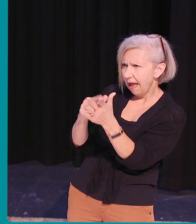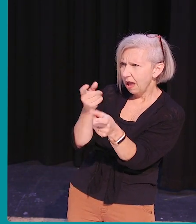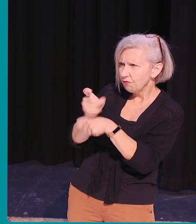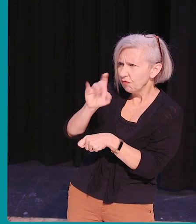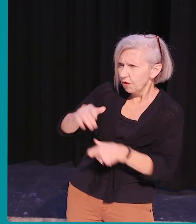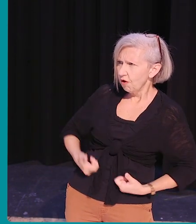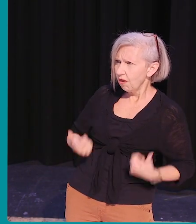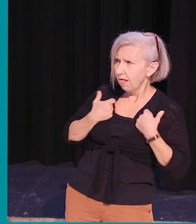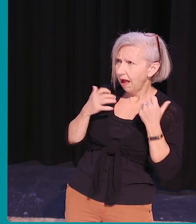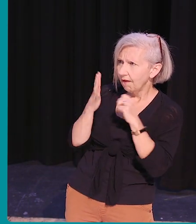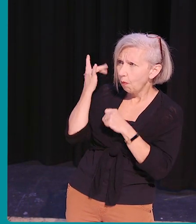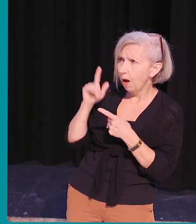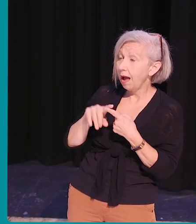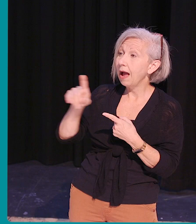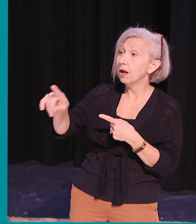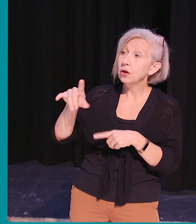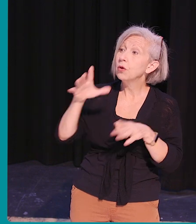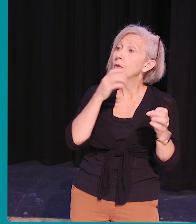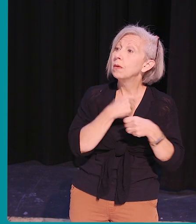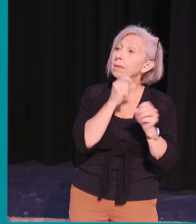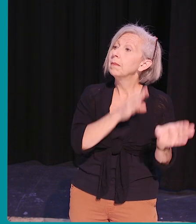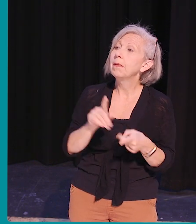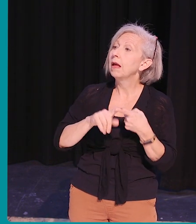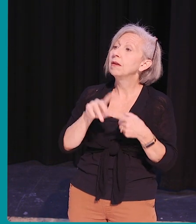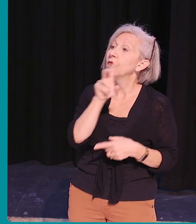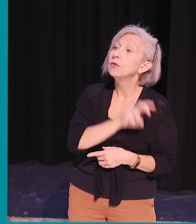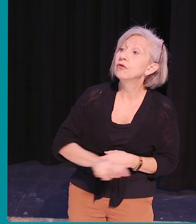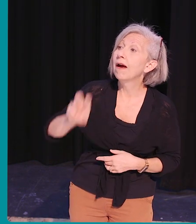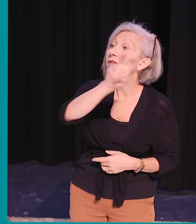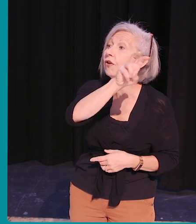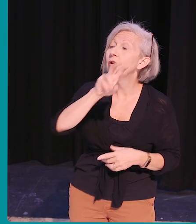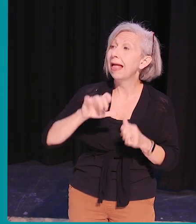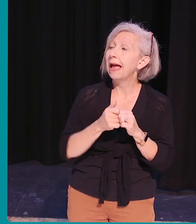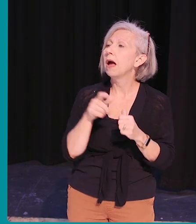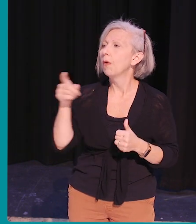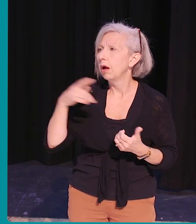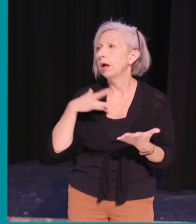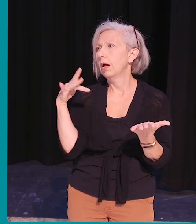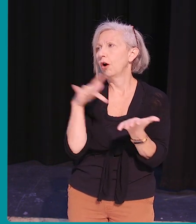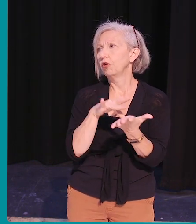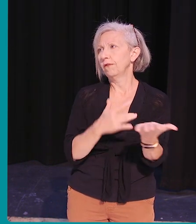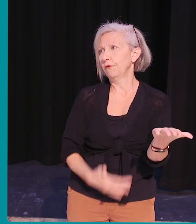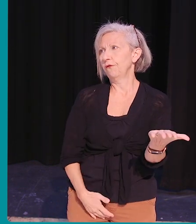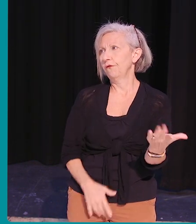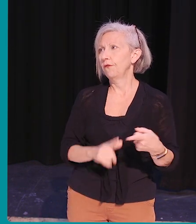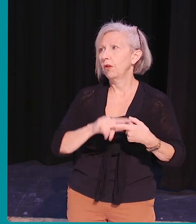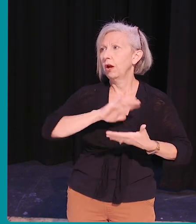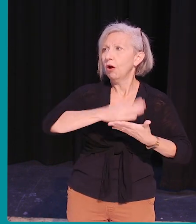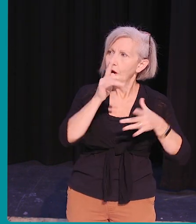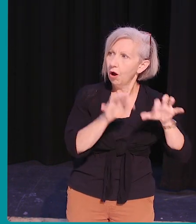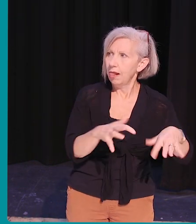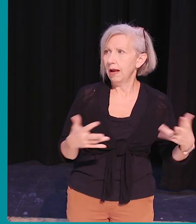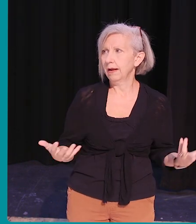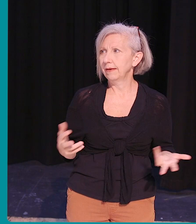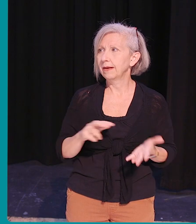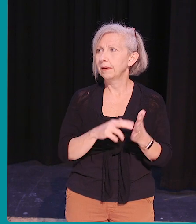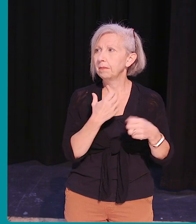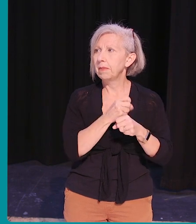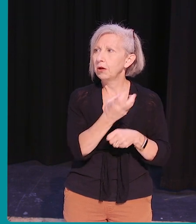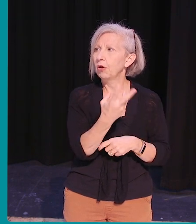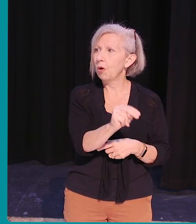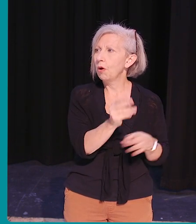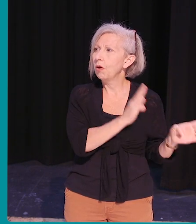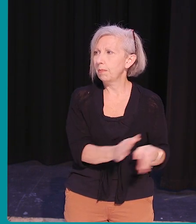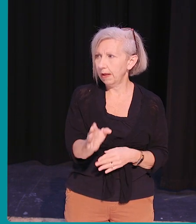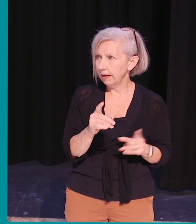Here's the thing. We're outsourcing work. We're outsourcing work to outside companies like, hey, you used to be in the HR department or the accounting department,